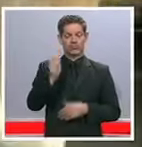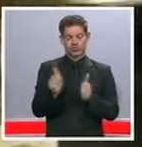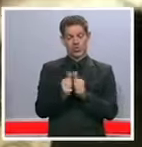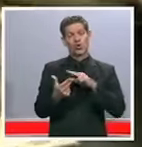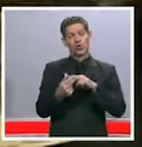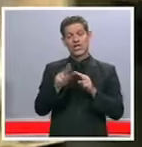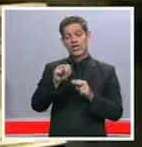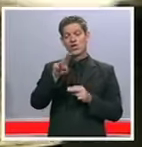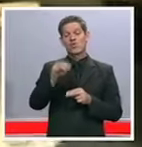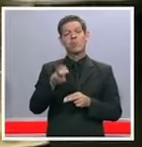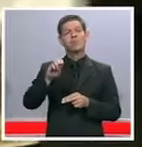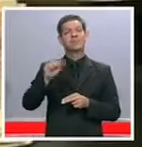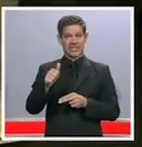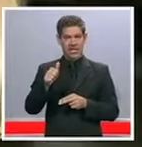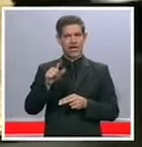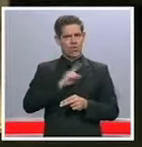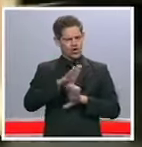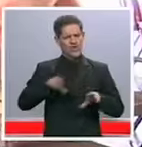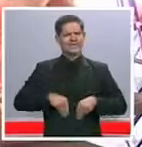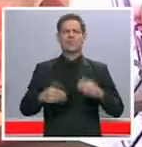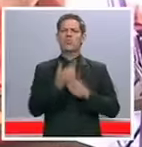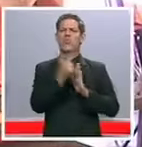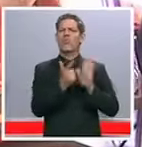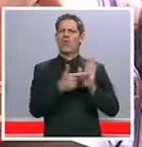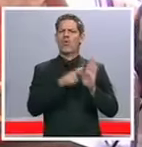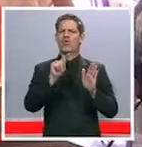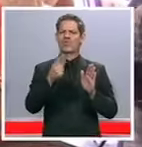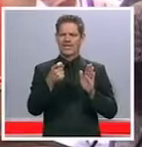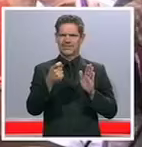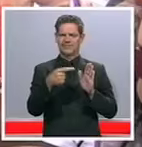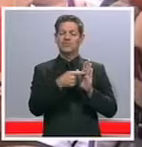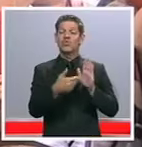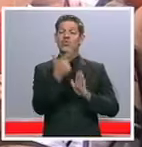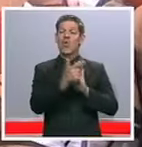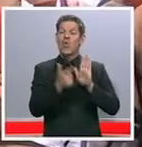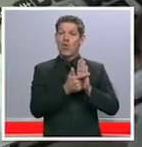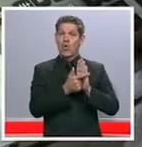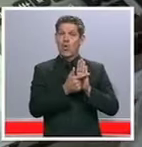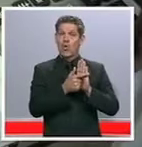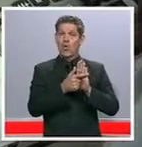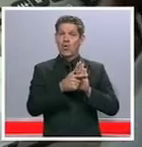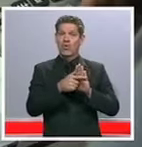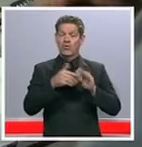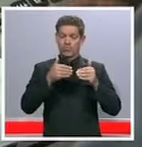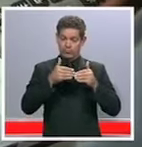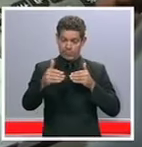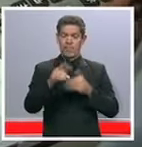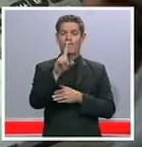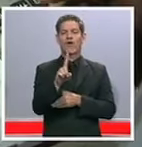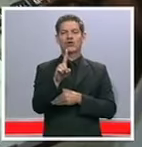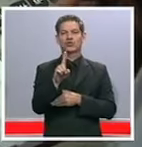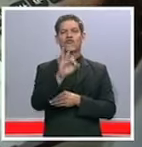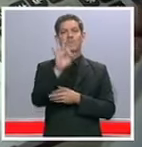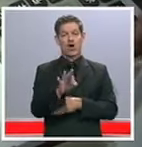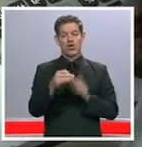also threatening mass action against the new legislation. Now, the new tax laws will come into effect on the 1st of March. Under the